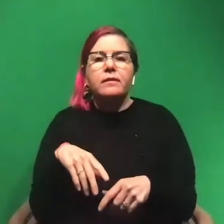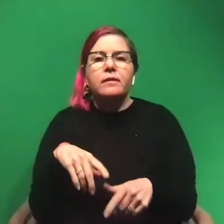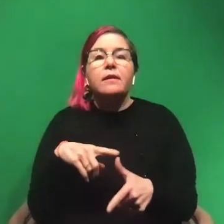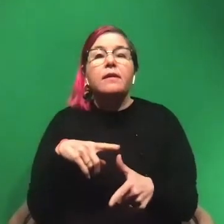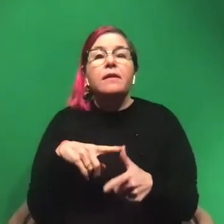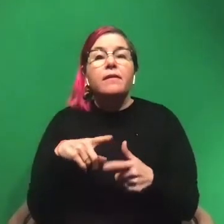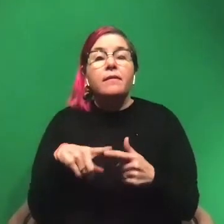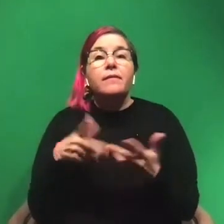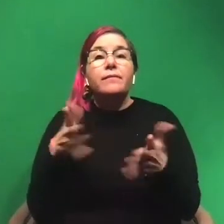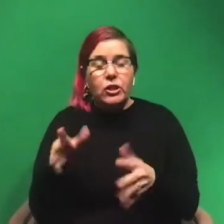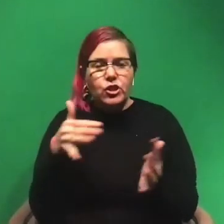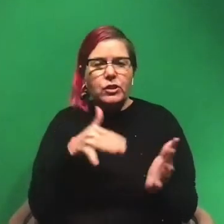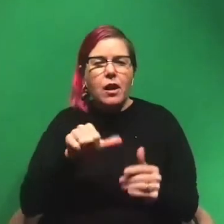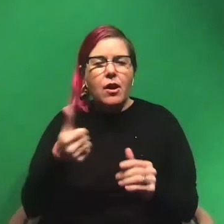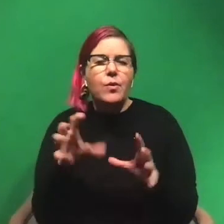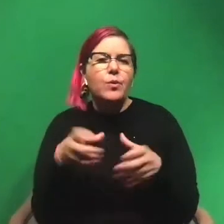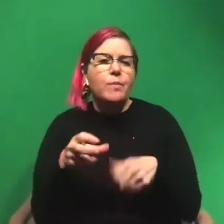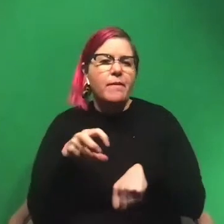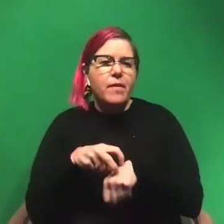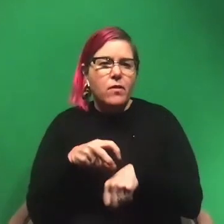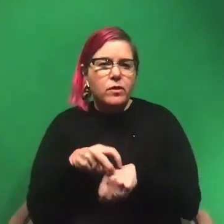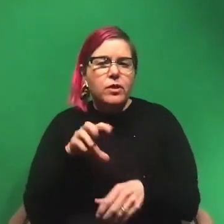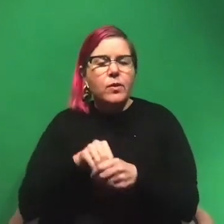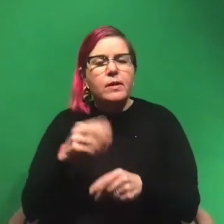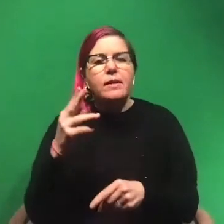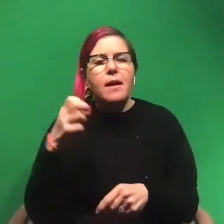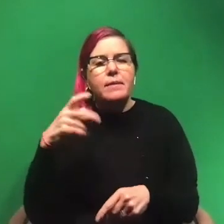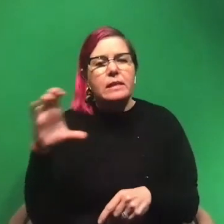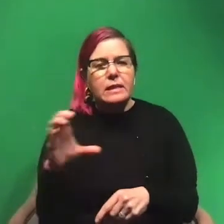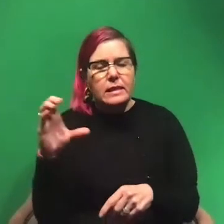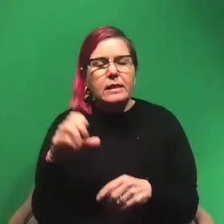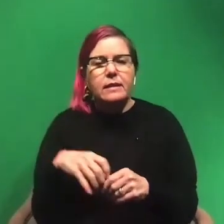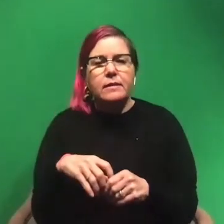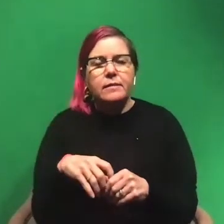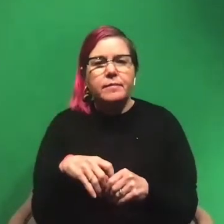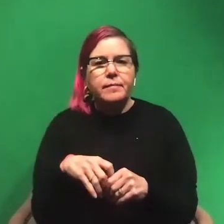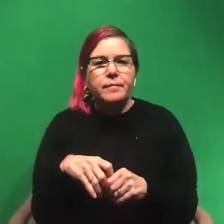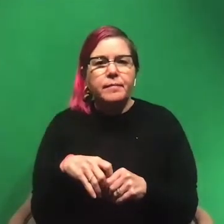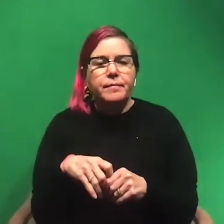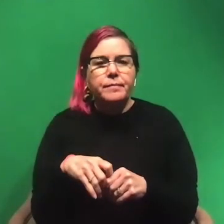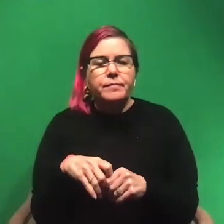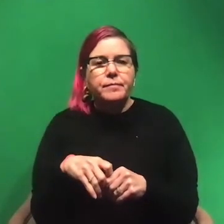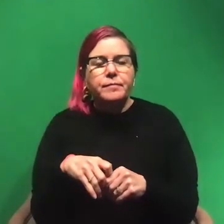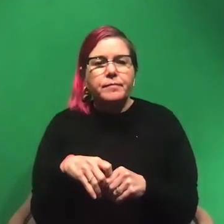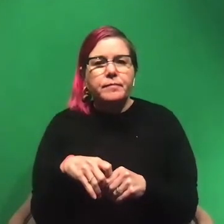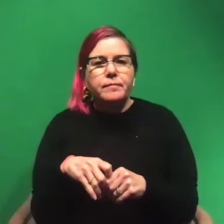studying another group of viruses that includes hepatitis C virus and Zika virus, trying to